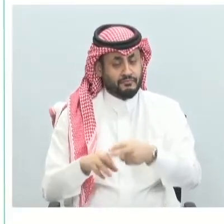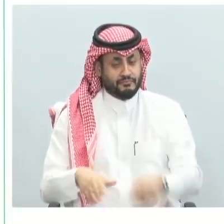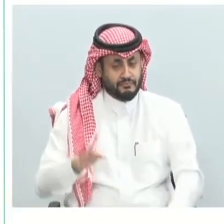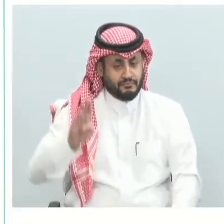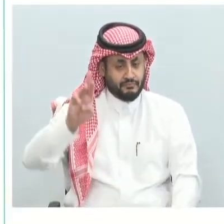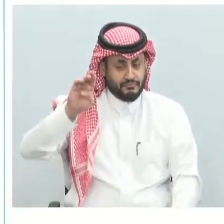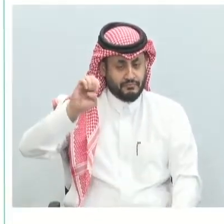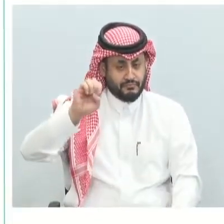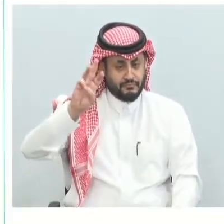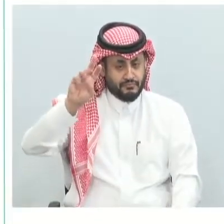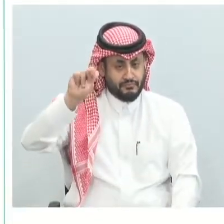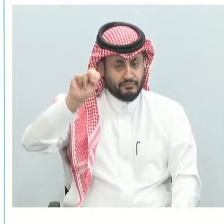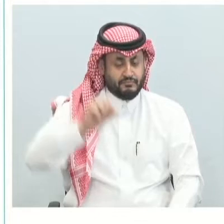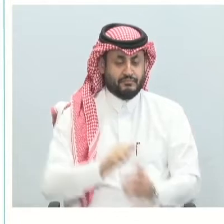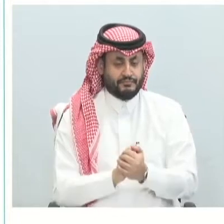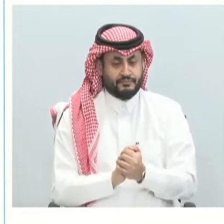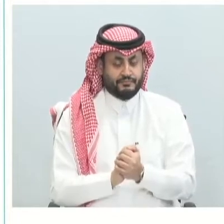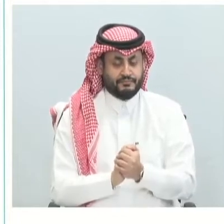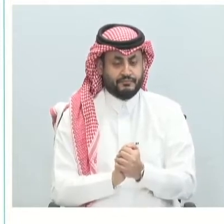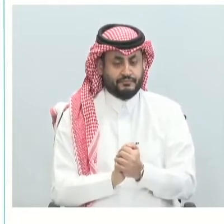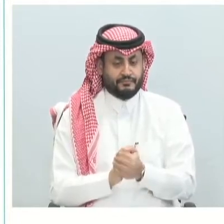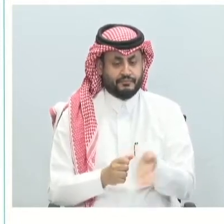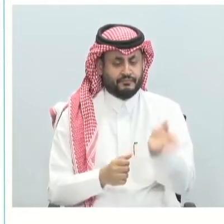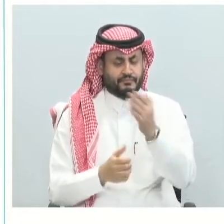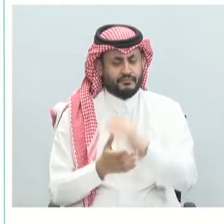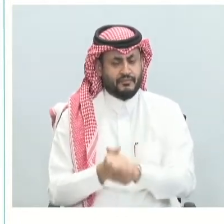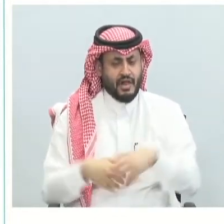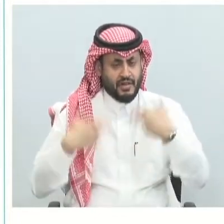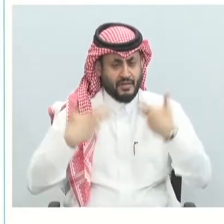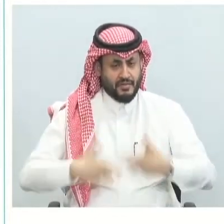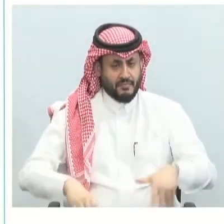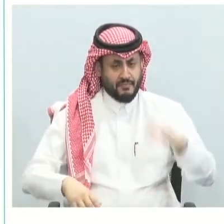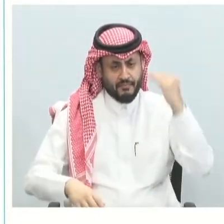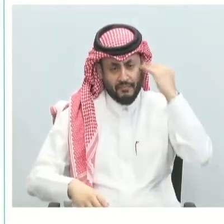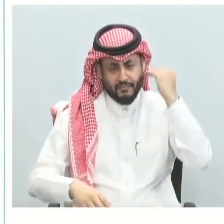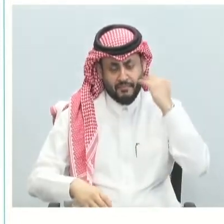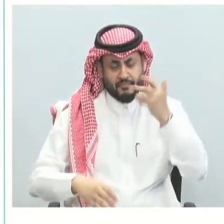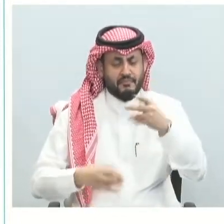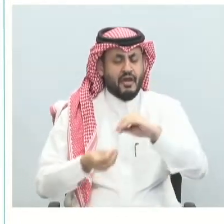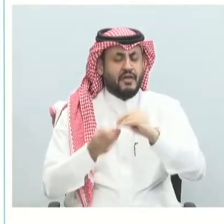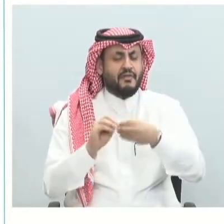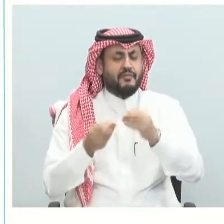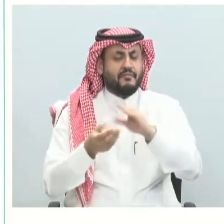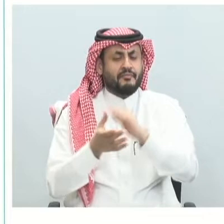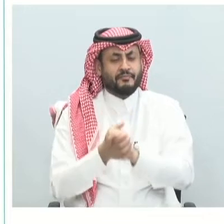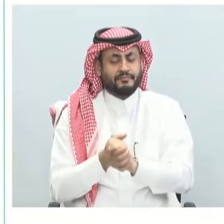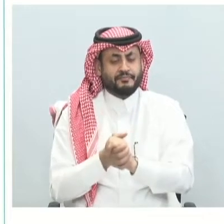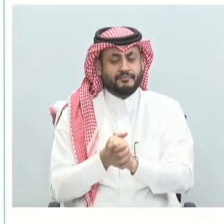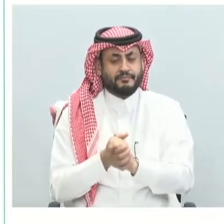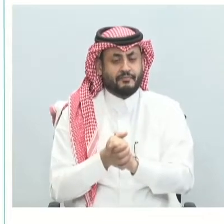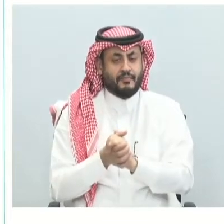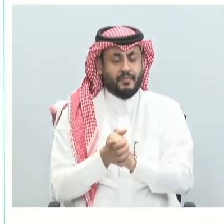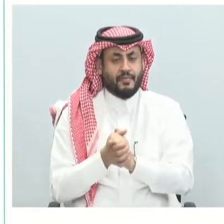Brown, excellent. So we have a brown, okay? After that, we have a dress. But what is the color